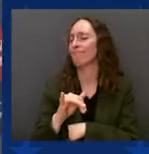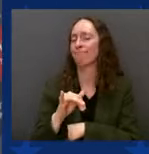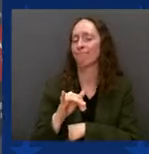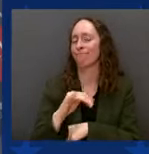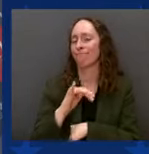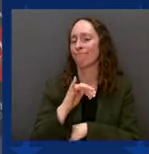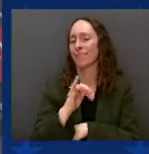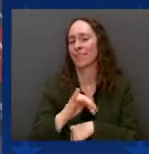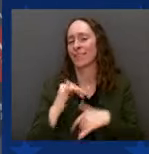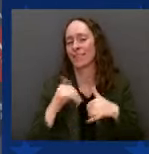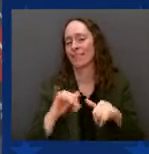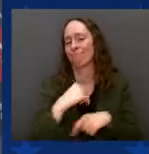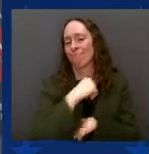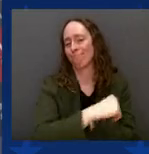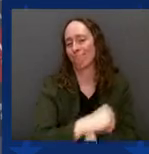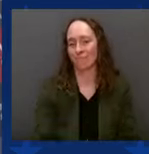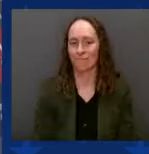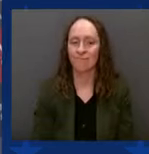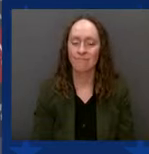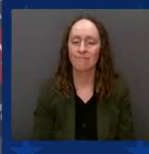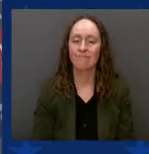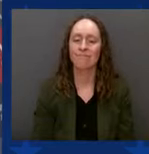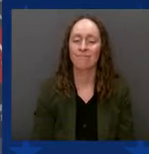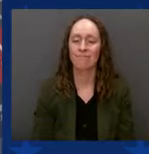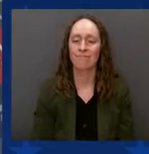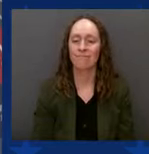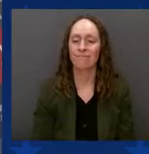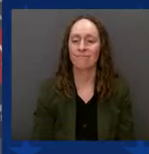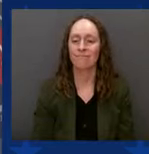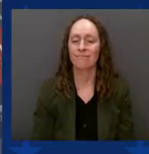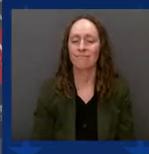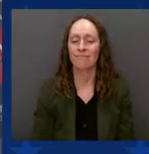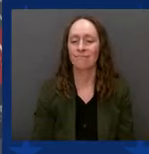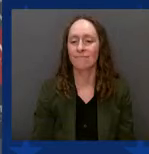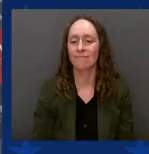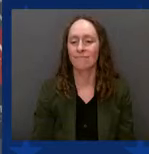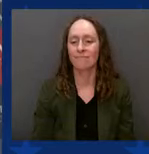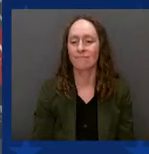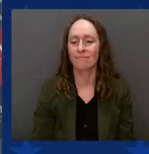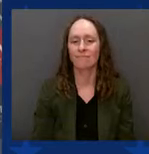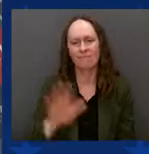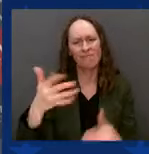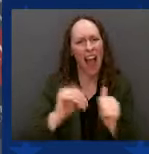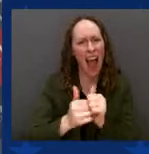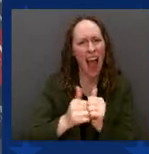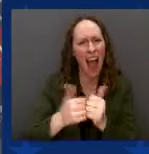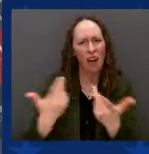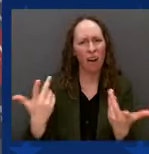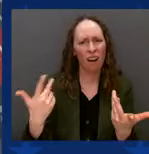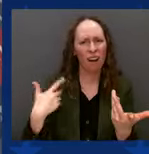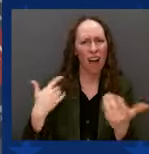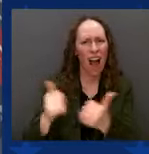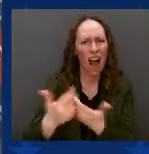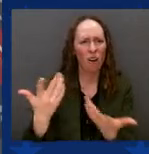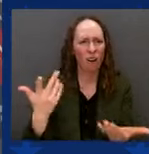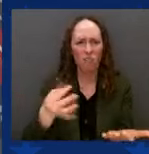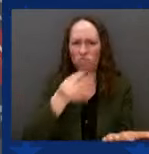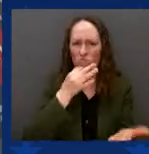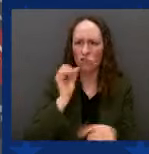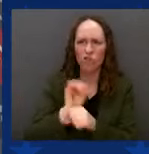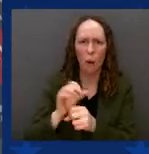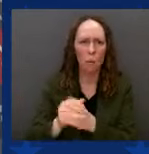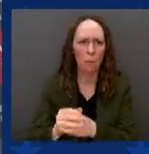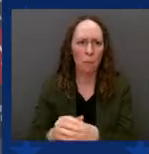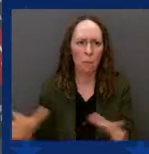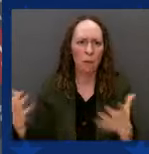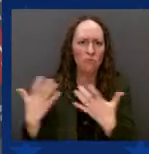jobs by reducing the deficit two ways. Like, for example, cutting $160 billion in Medicare